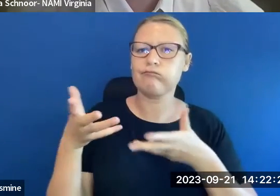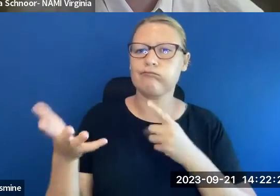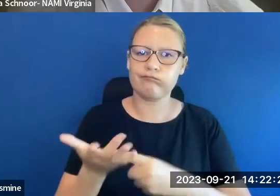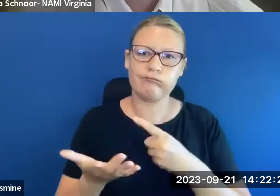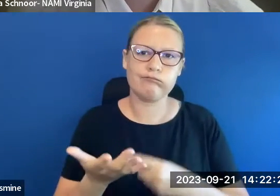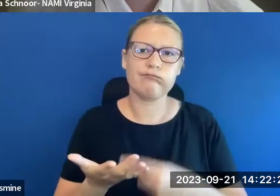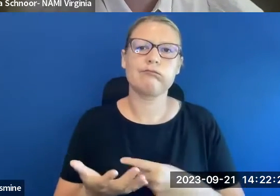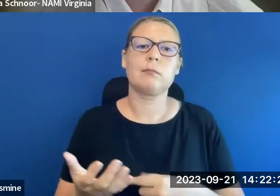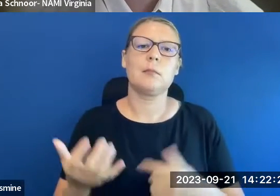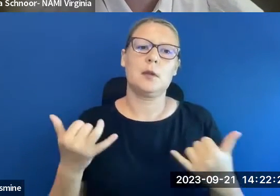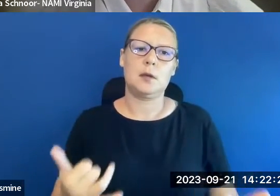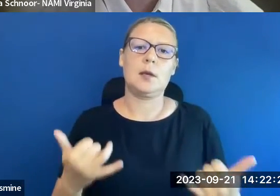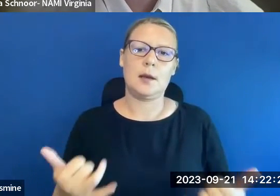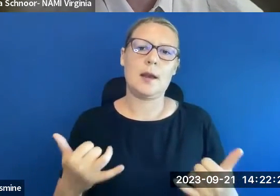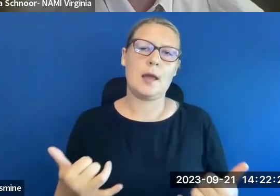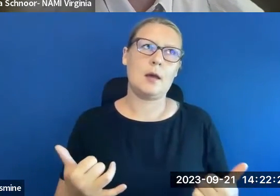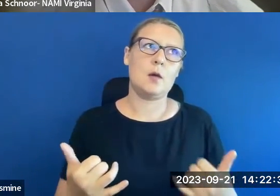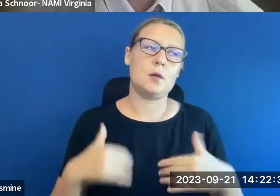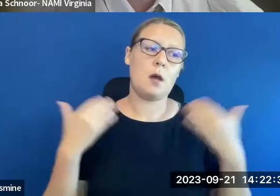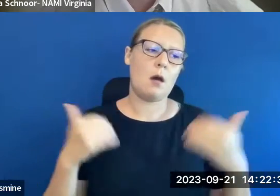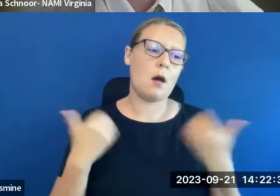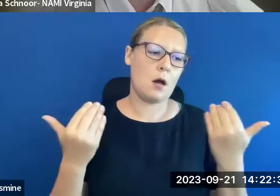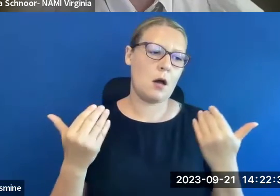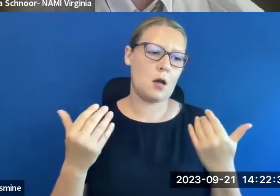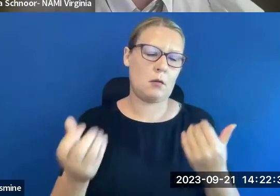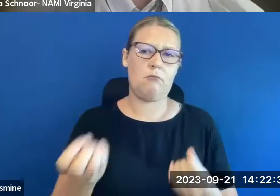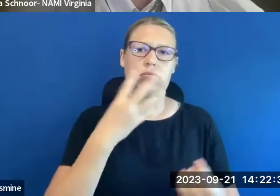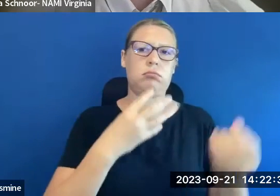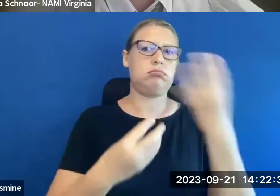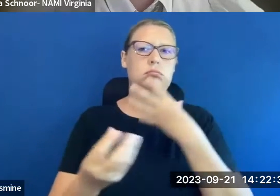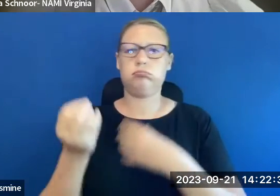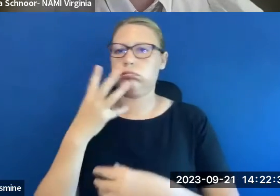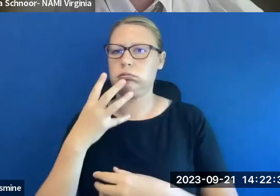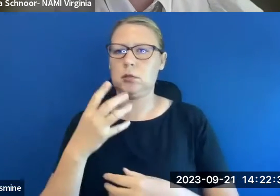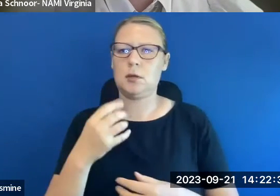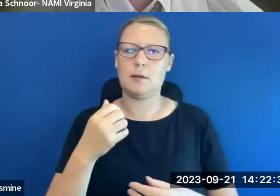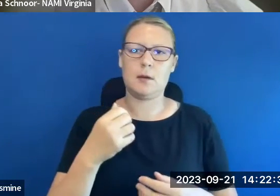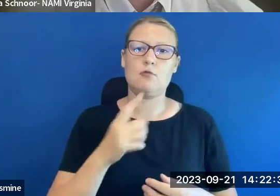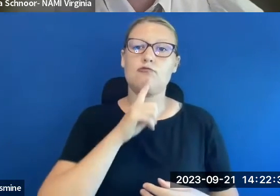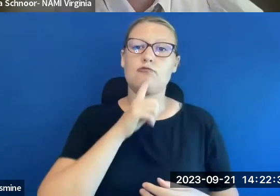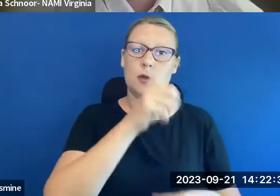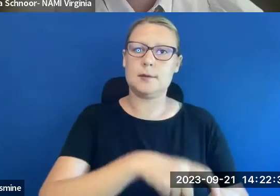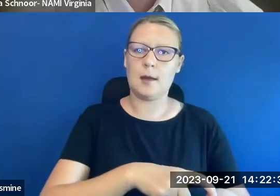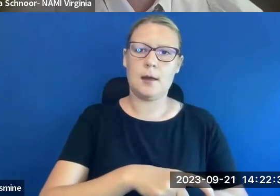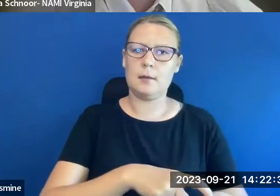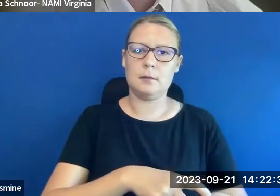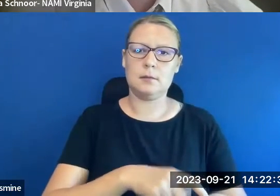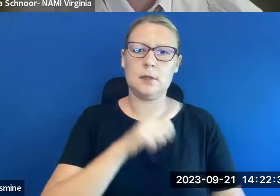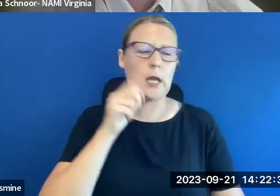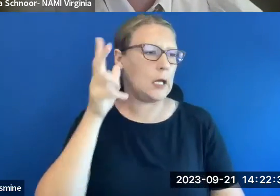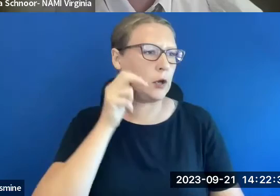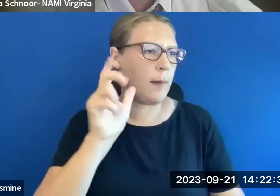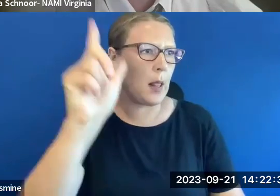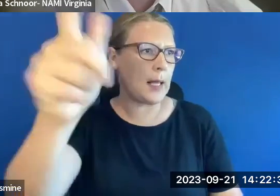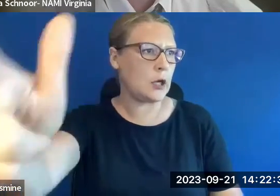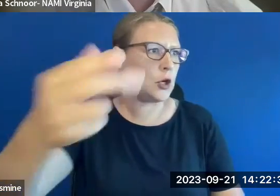about these things very much in a real time. And being in an elementary school in the last